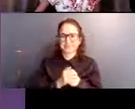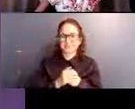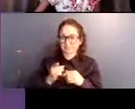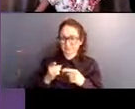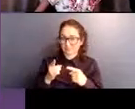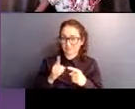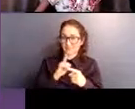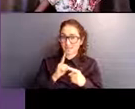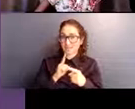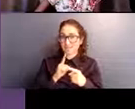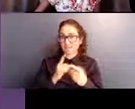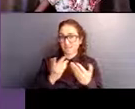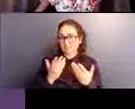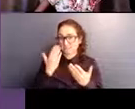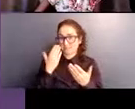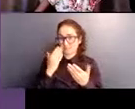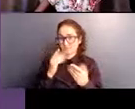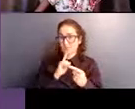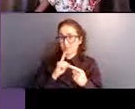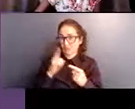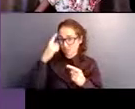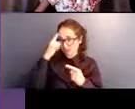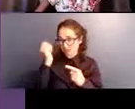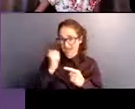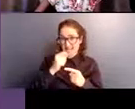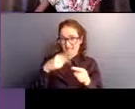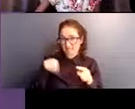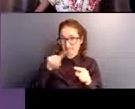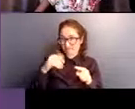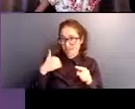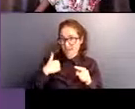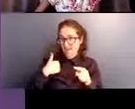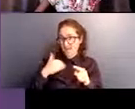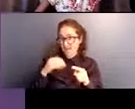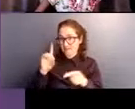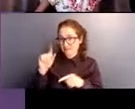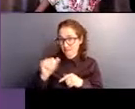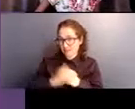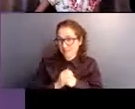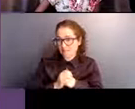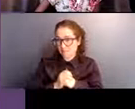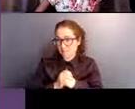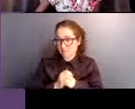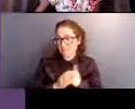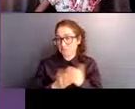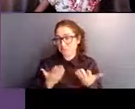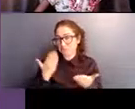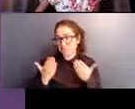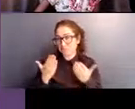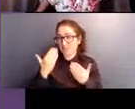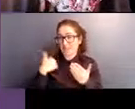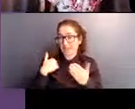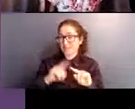you ever stopped to think if any one of these individuals had a disability, or better yet, a